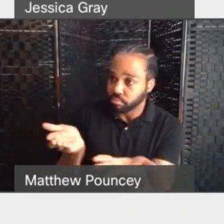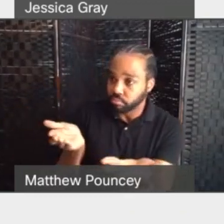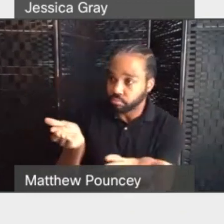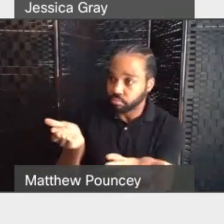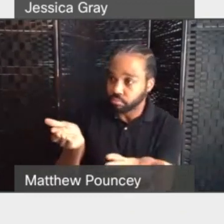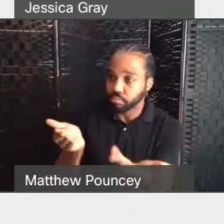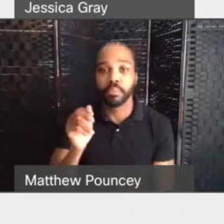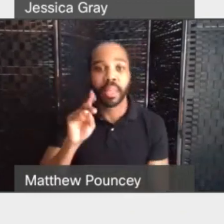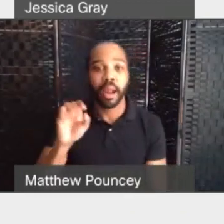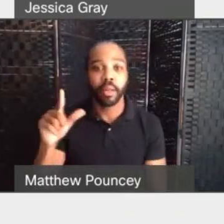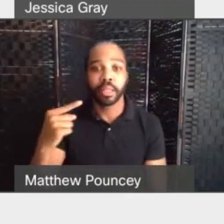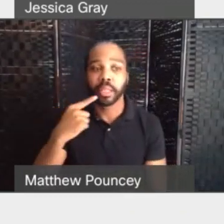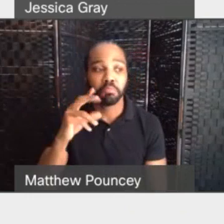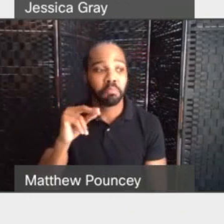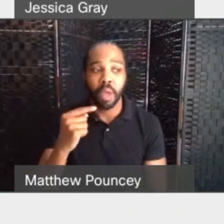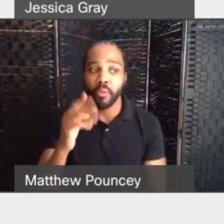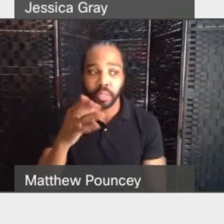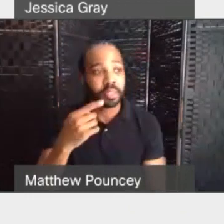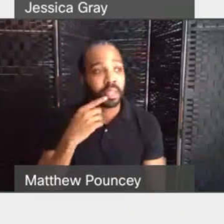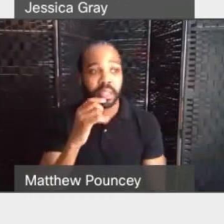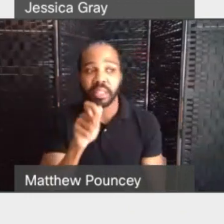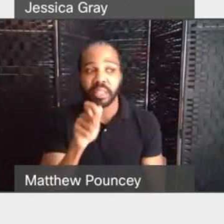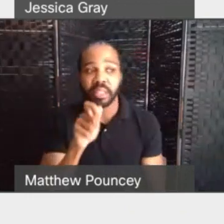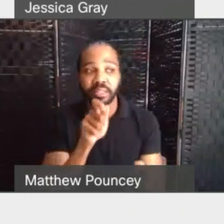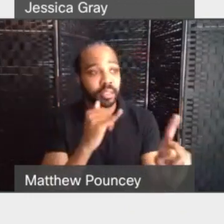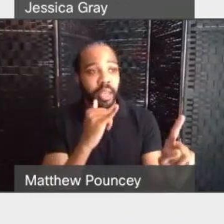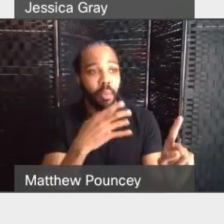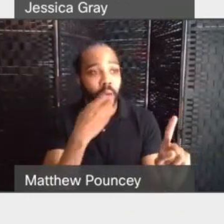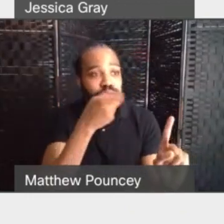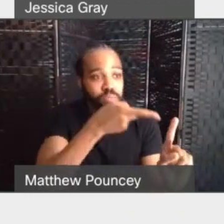No, I would have said the same thing you said, Karen. Yes.